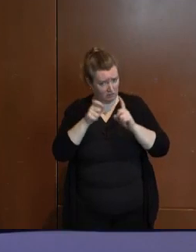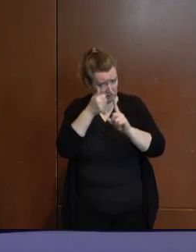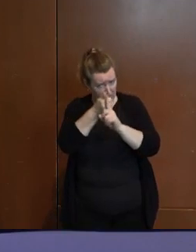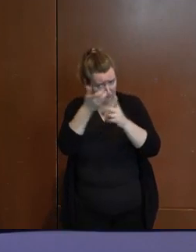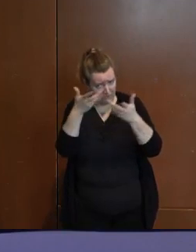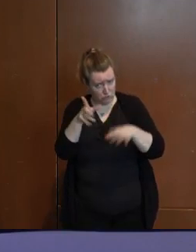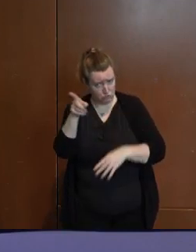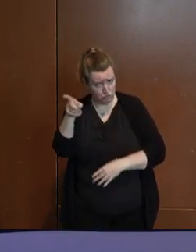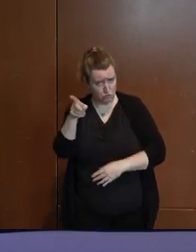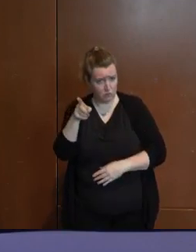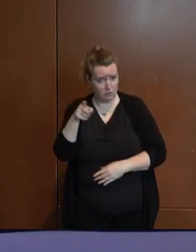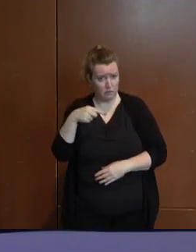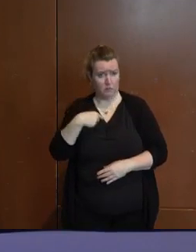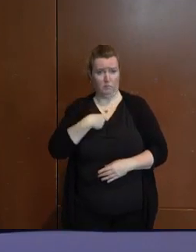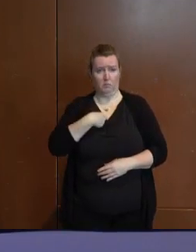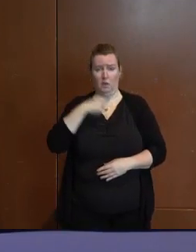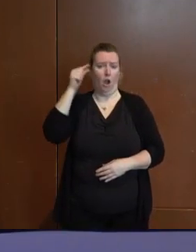way.